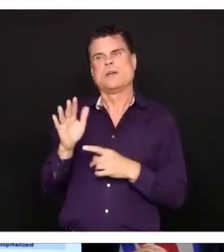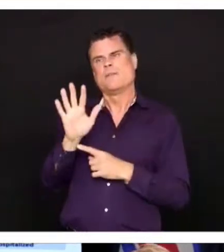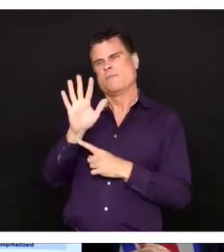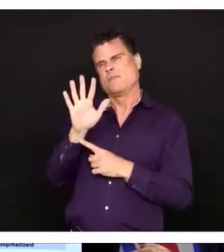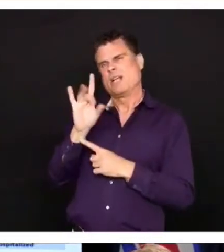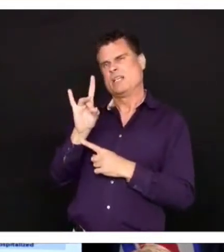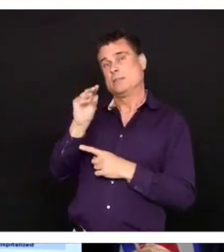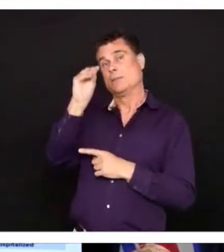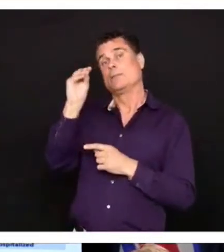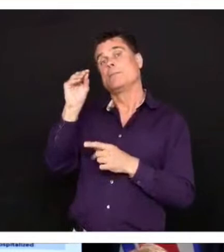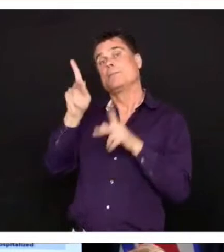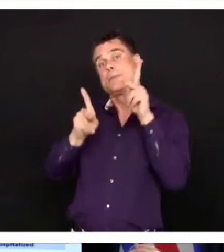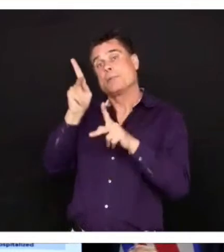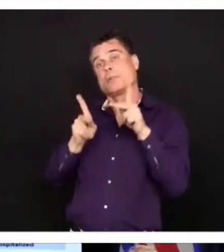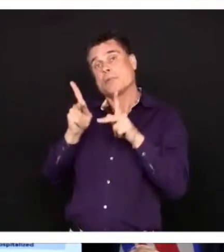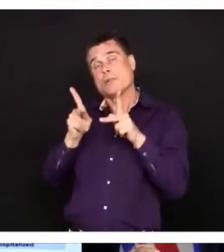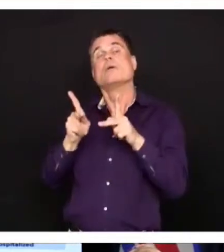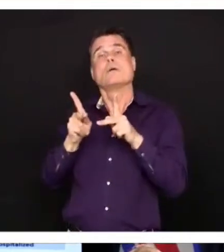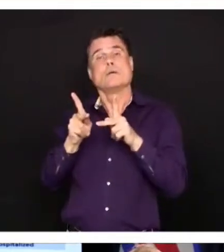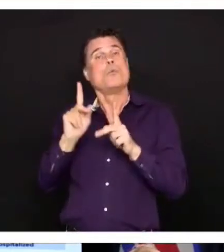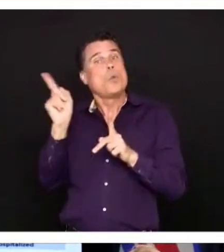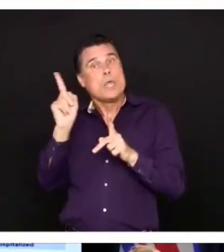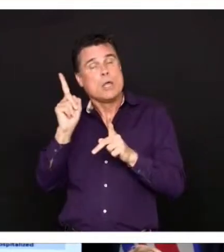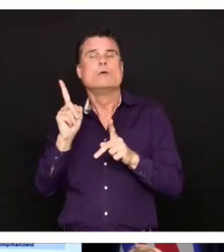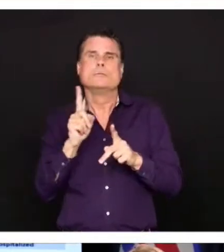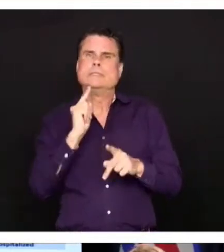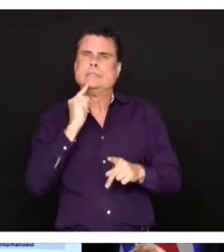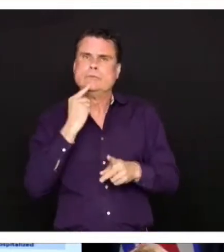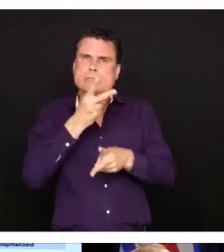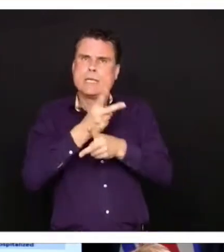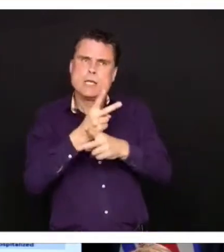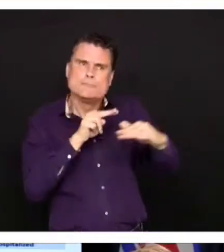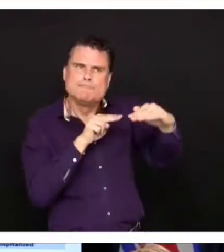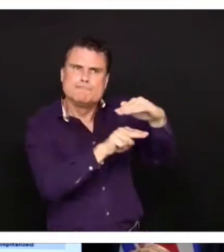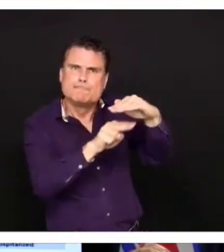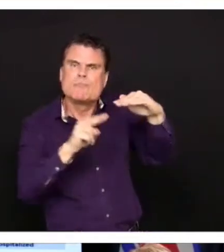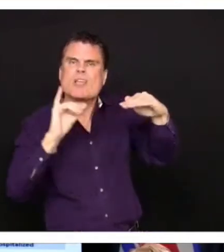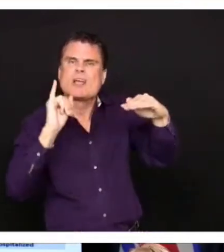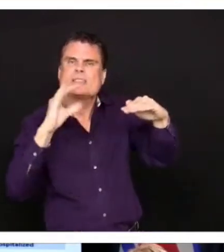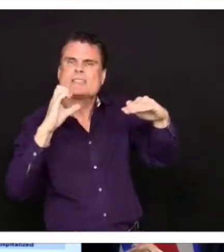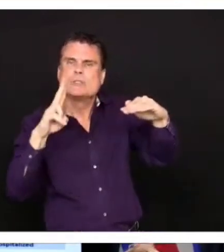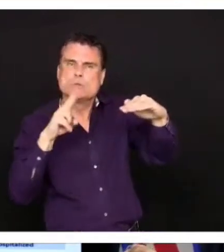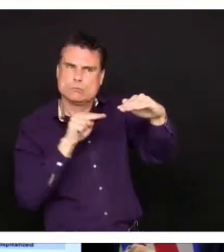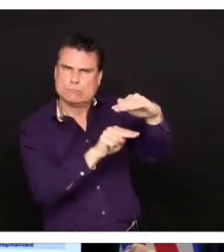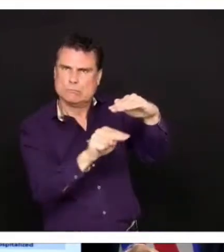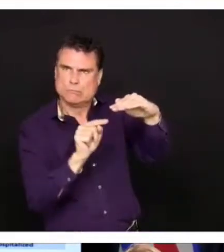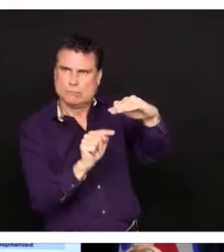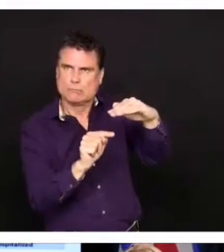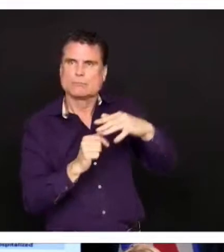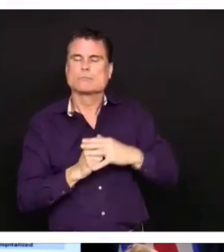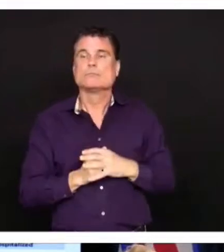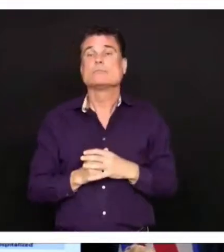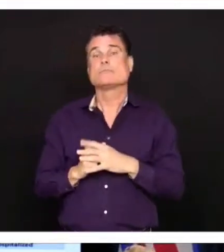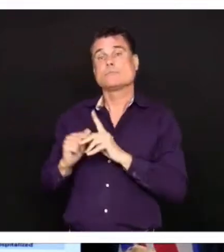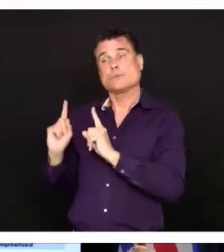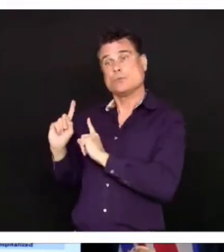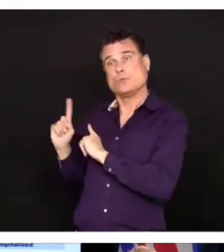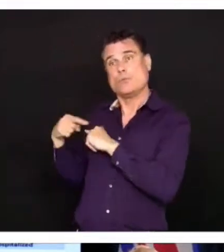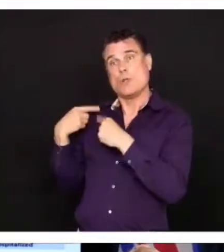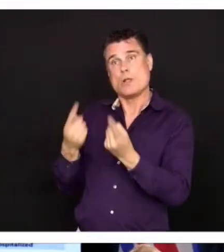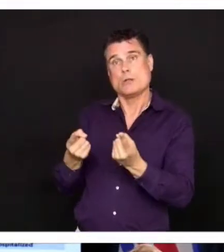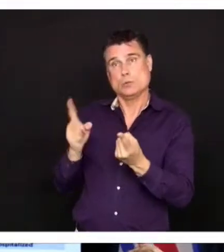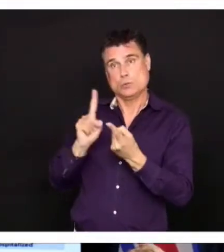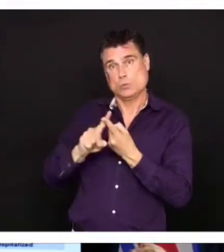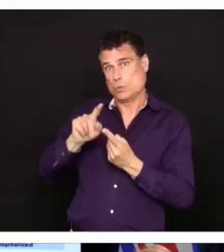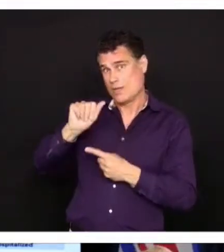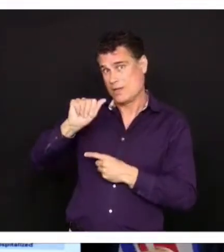until April 14th who have recovered. And so those are people who have recovered at home, have been discharged from hospital, have